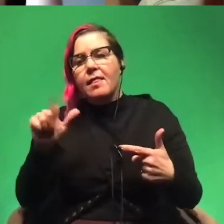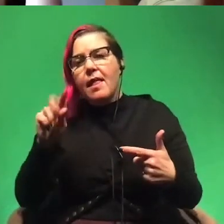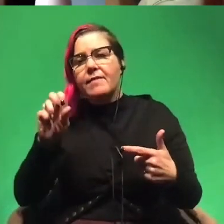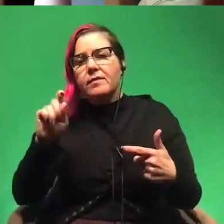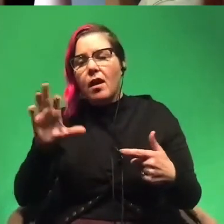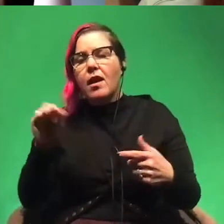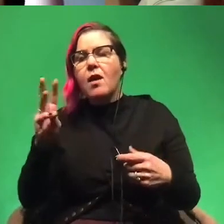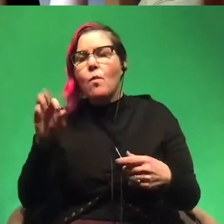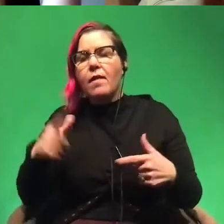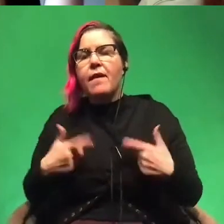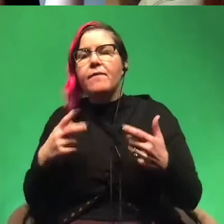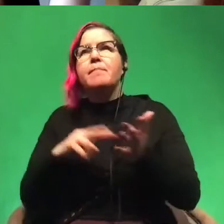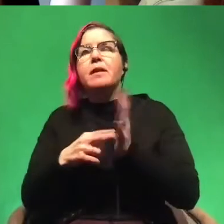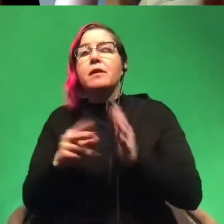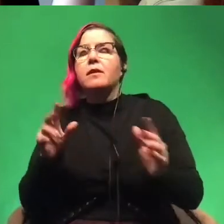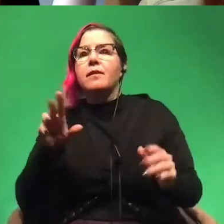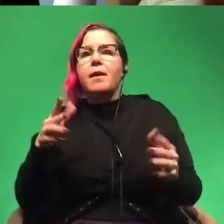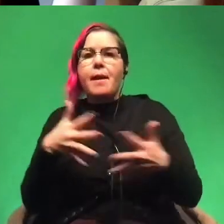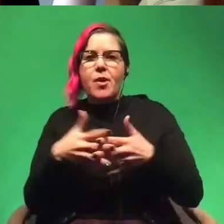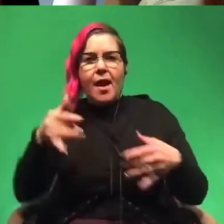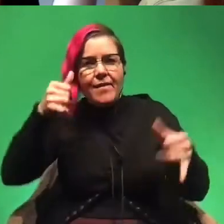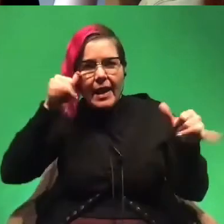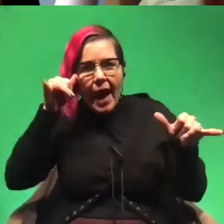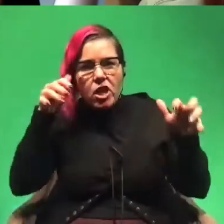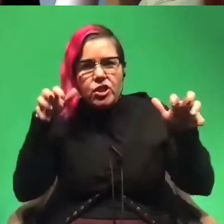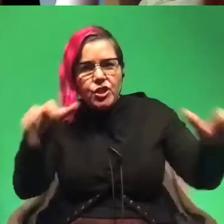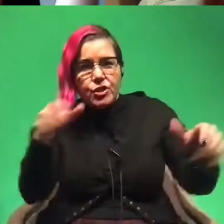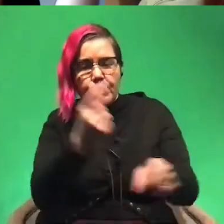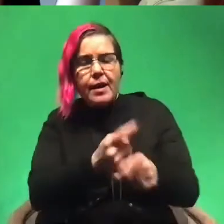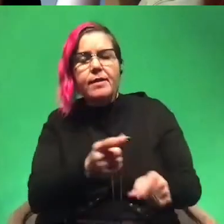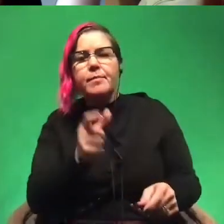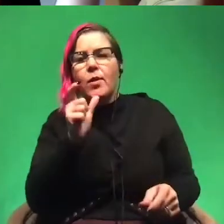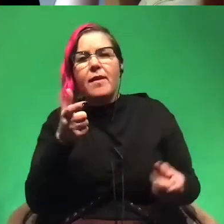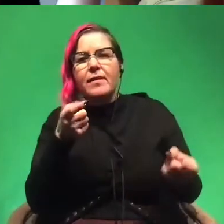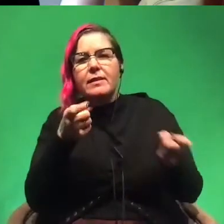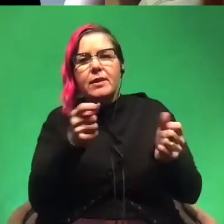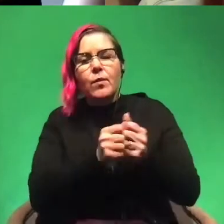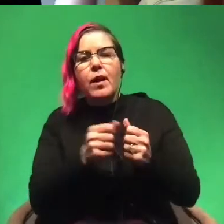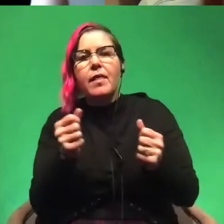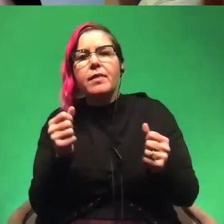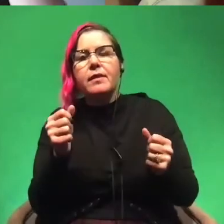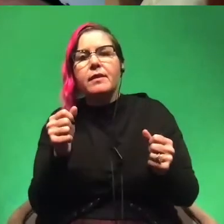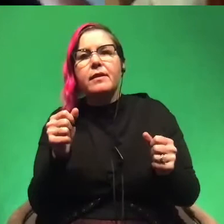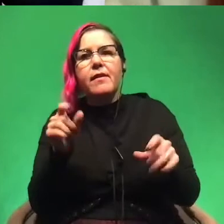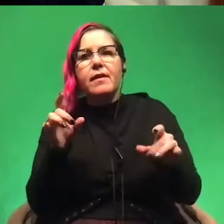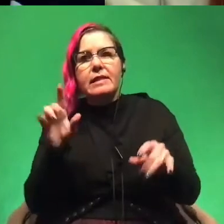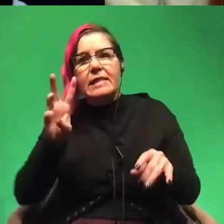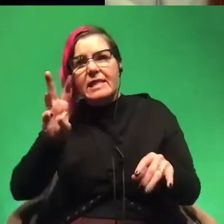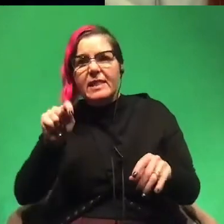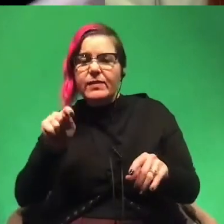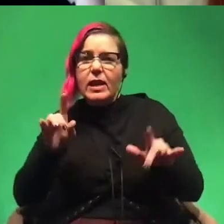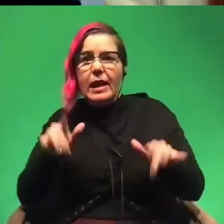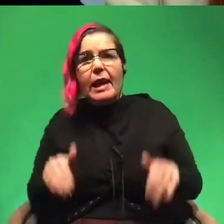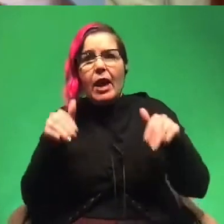what that means is in Australia, like in the US, we have all these cattle stockyards, right? But we don't have to deal with the issue of herds of 6-foot-tall kangaroo bounding through your